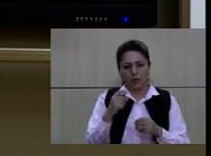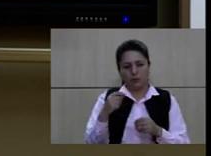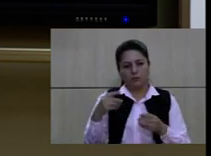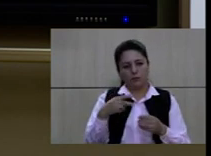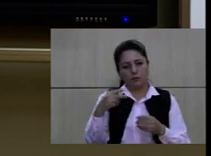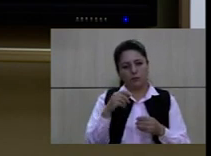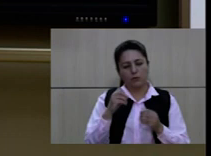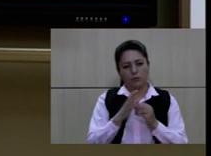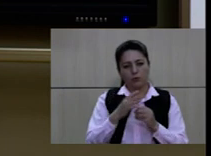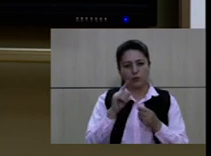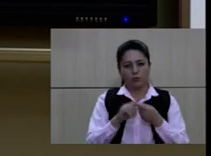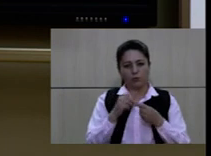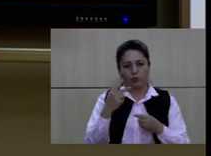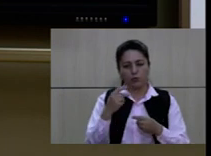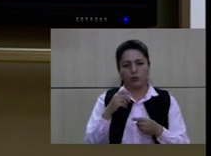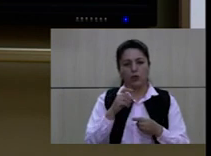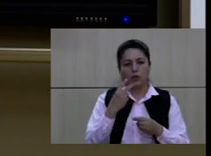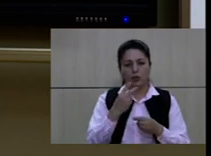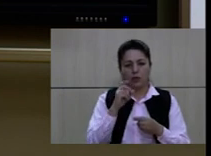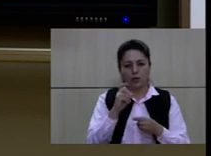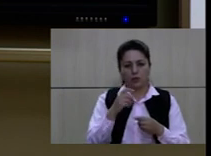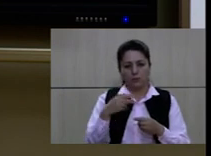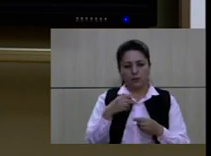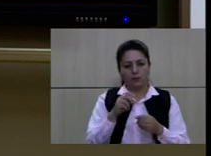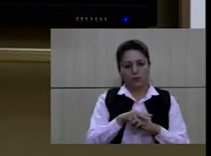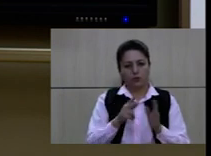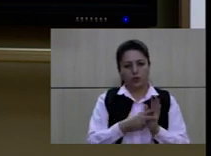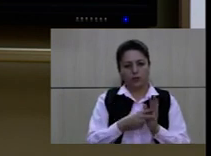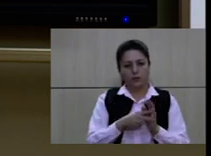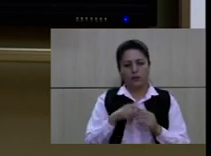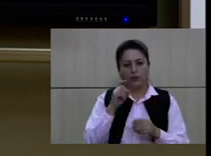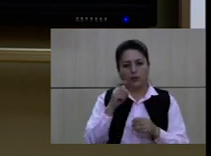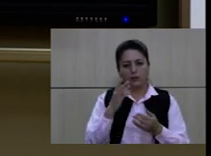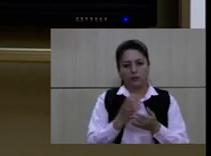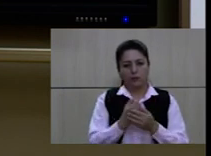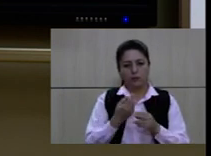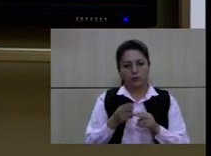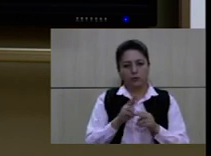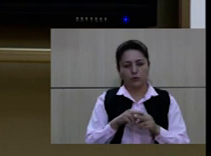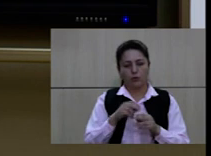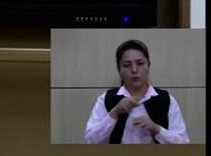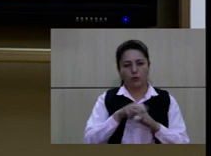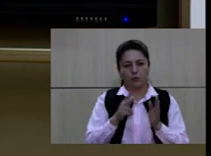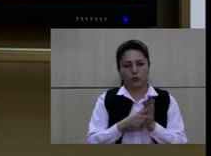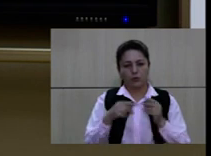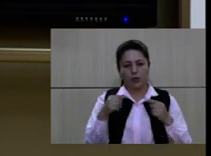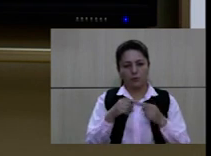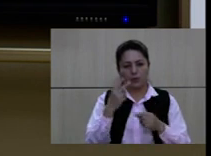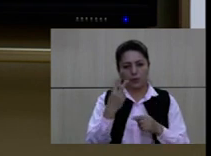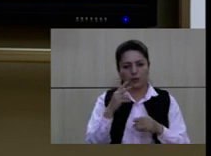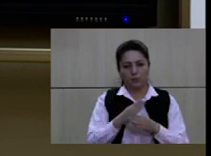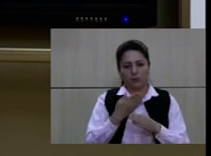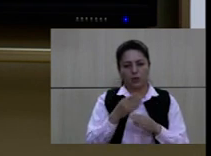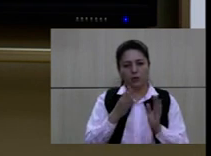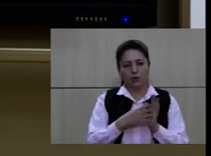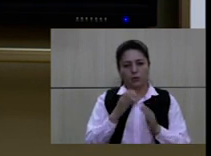3. 2X barobar 18. X'imizni topishimiz uchun 18 ni albatta 2 ga bo'lsak